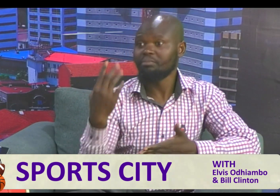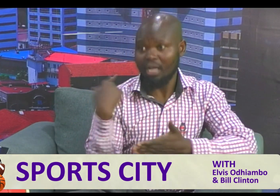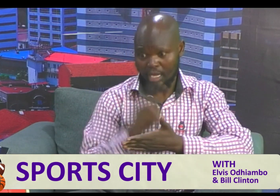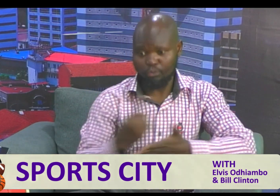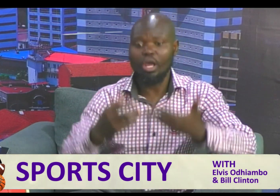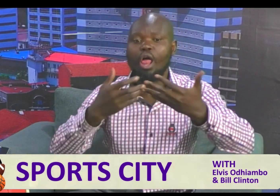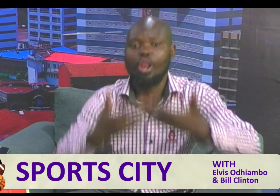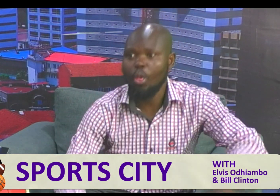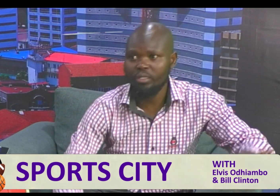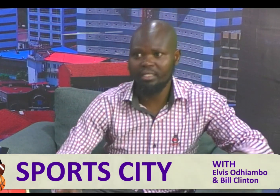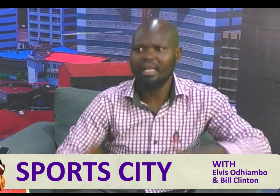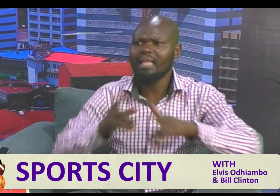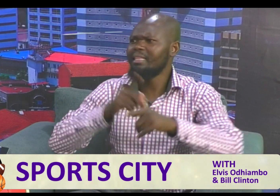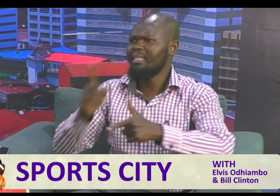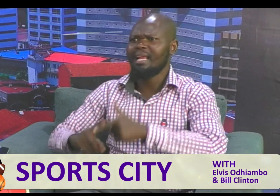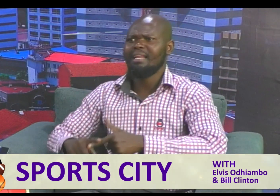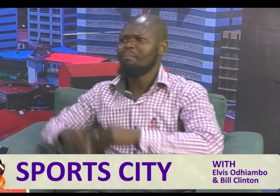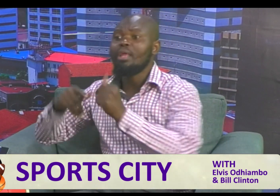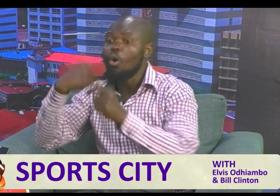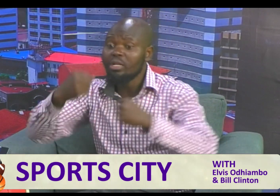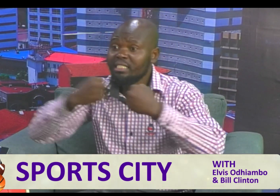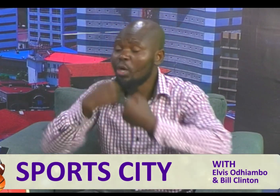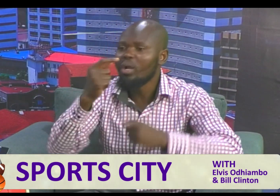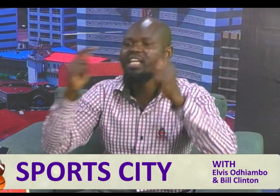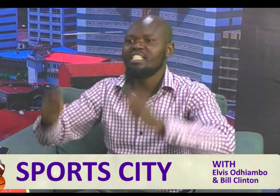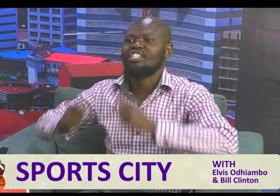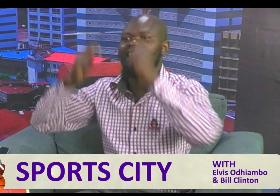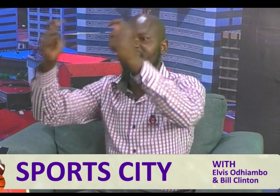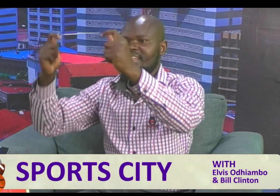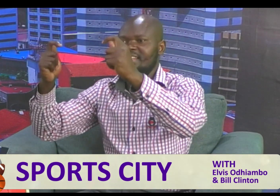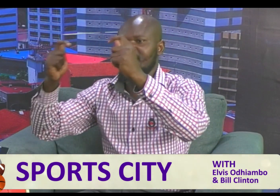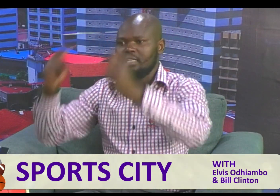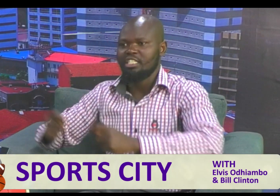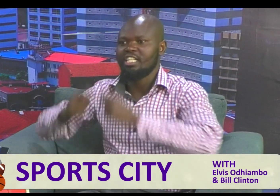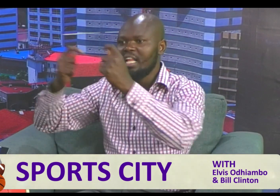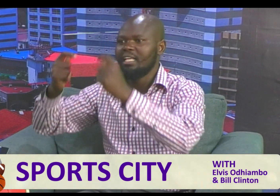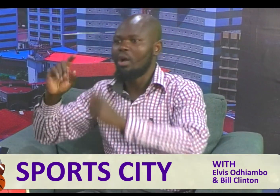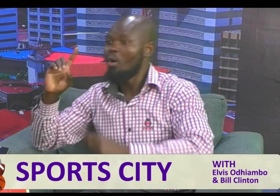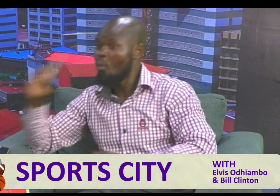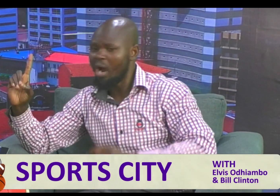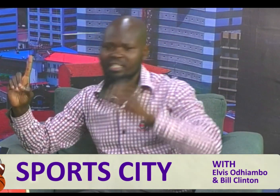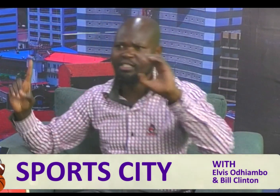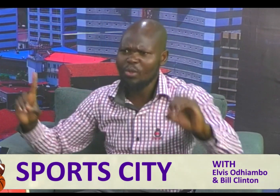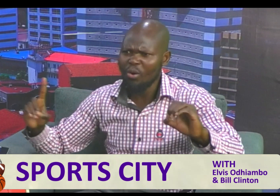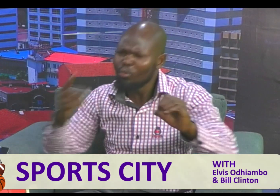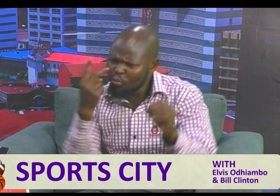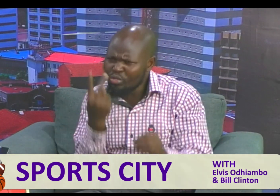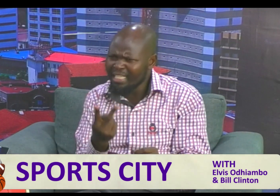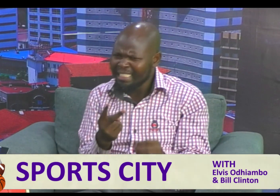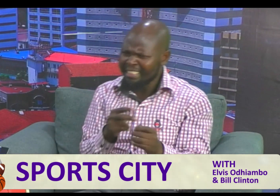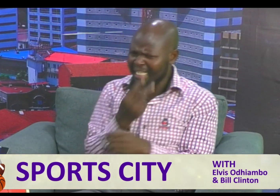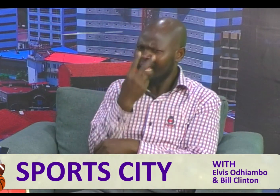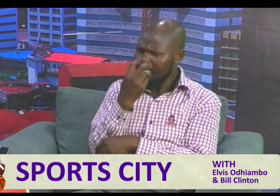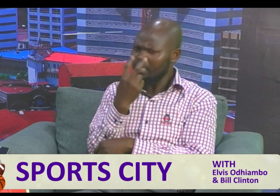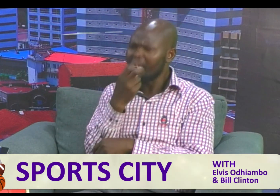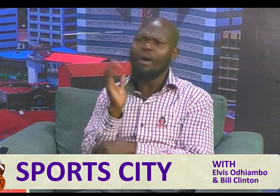last week they lost. Then they were playing against Talanta, right? And it was a